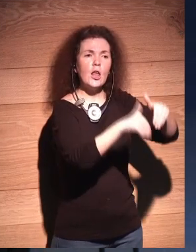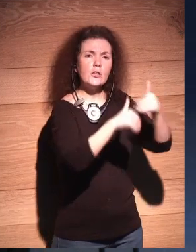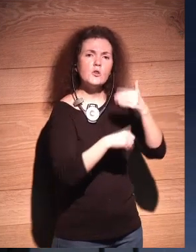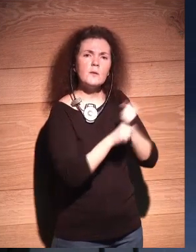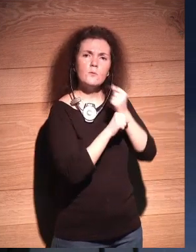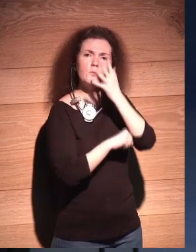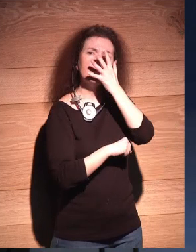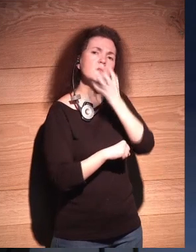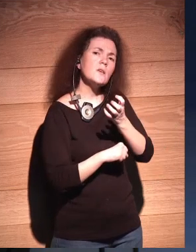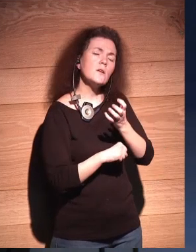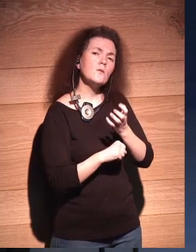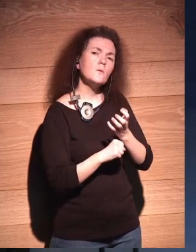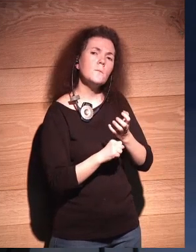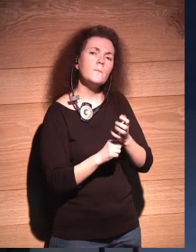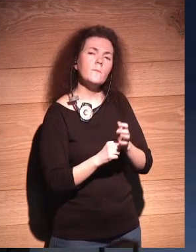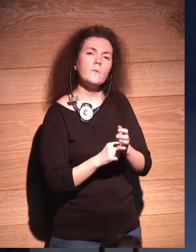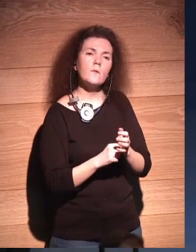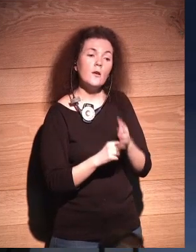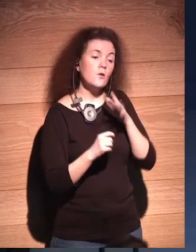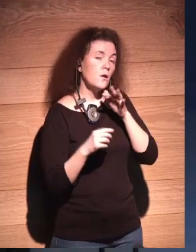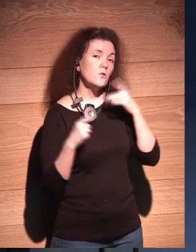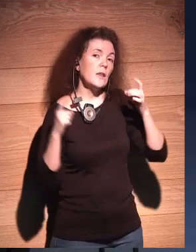that point, and to try to.